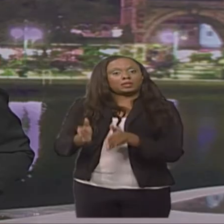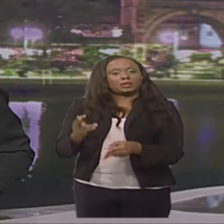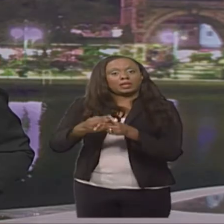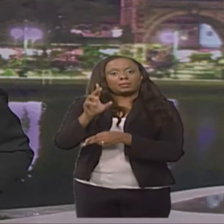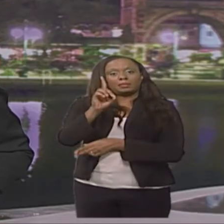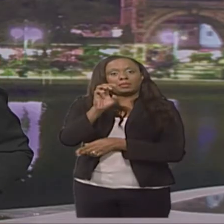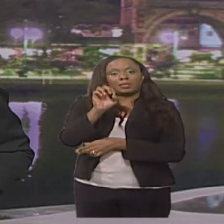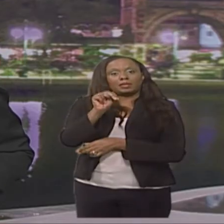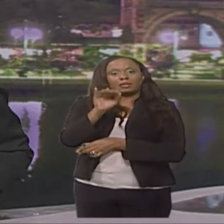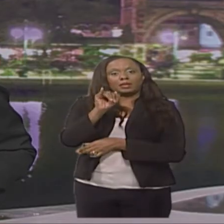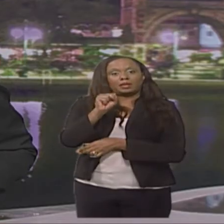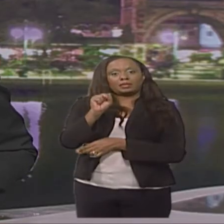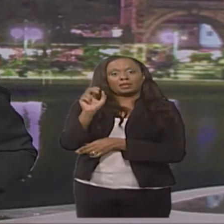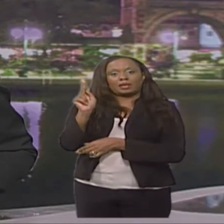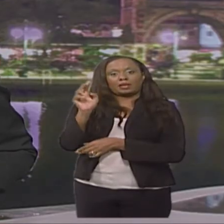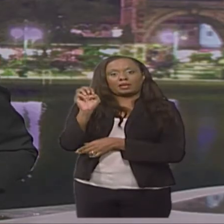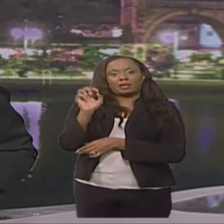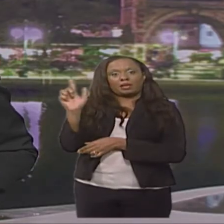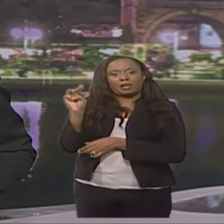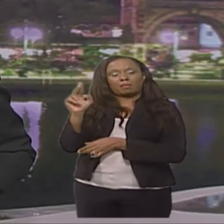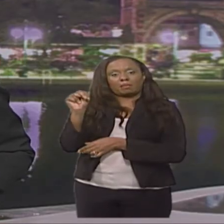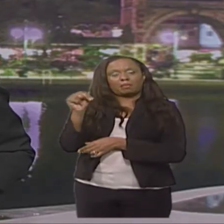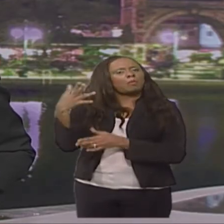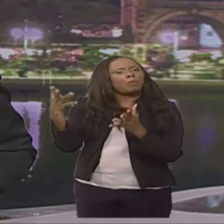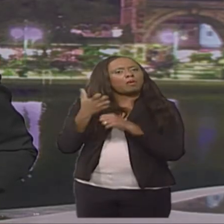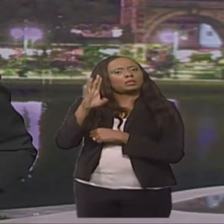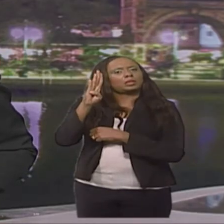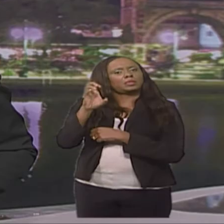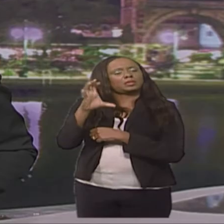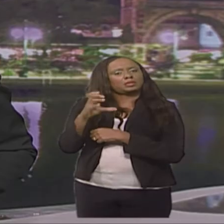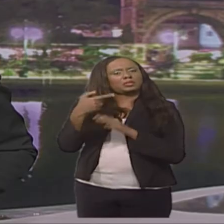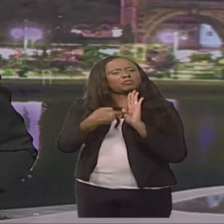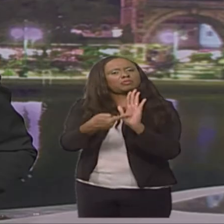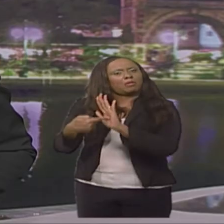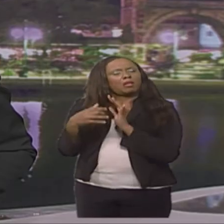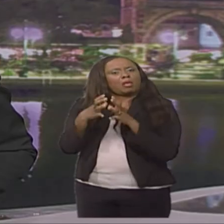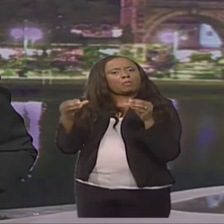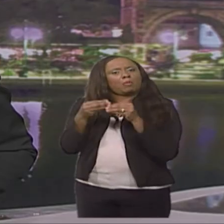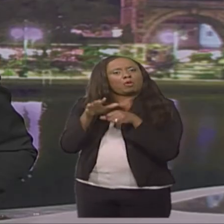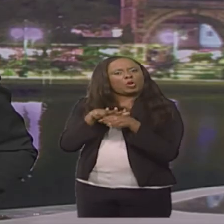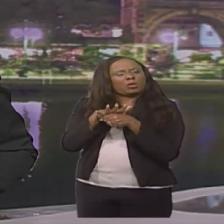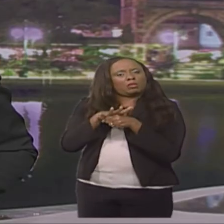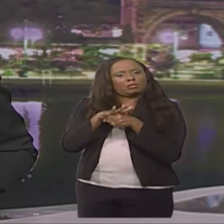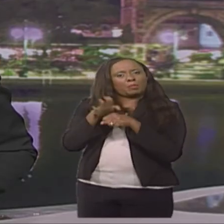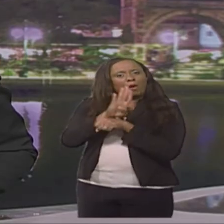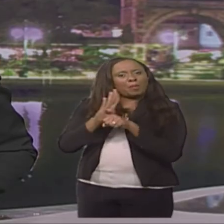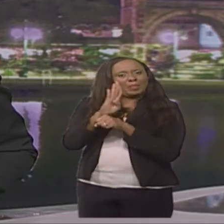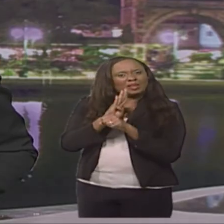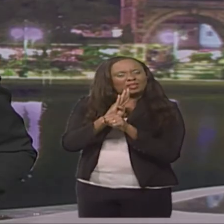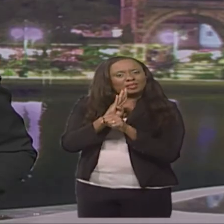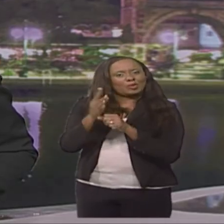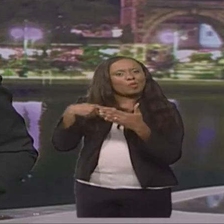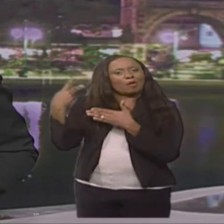Cameron wants to see CBC get involved in more local programming. He says the TV station has played a significant role in informing the